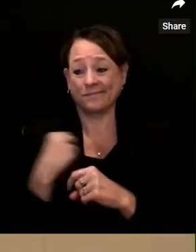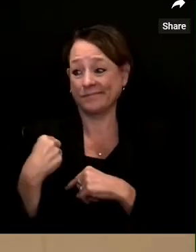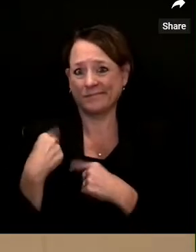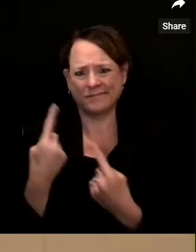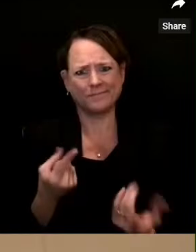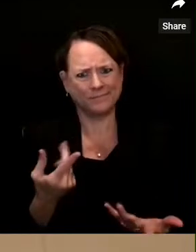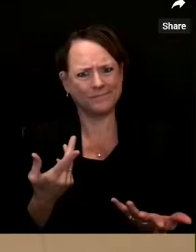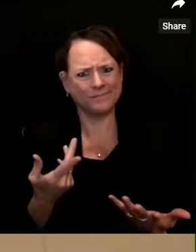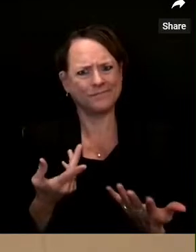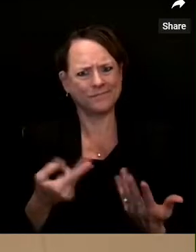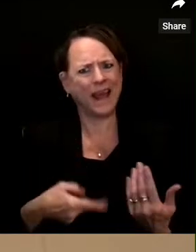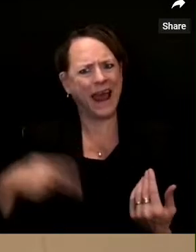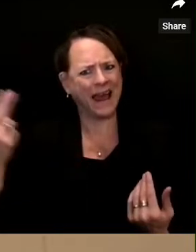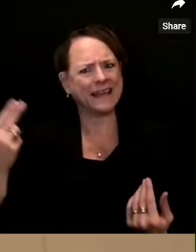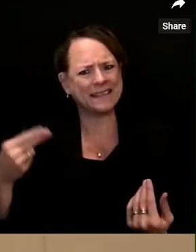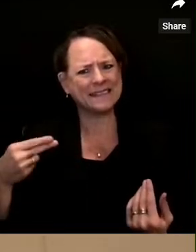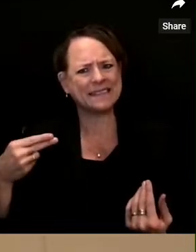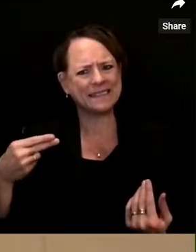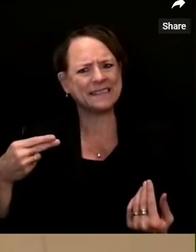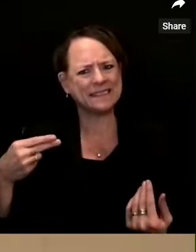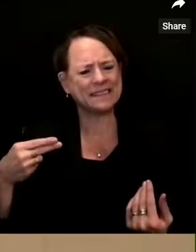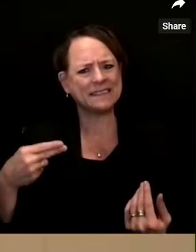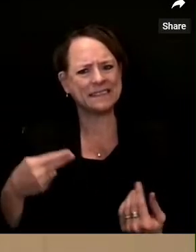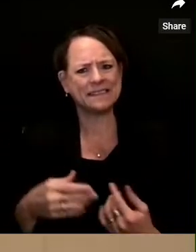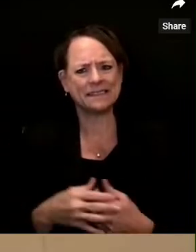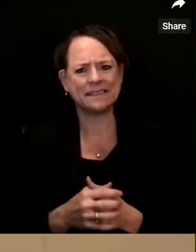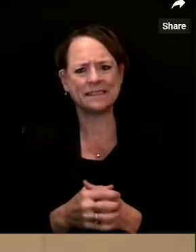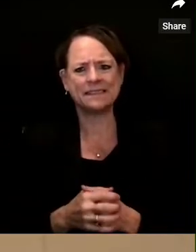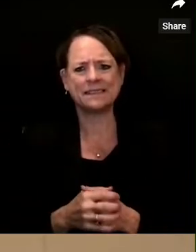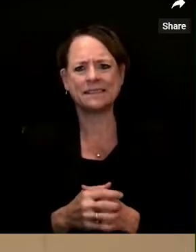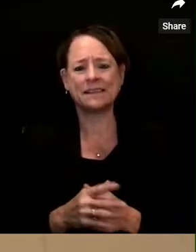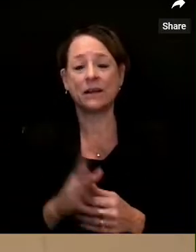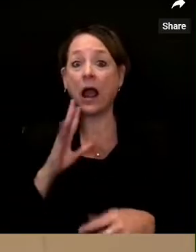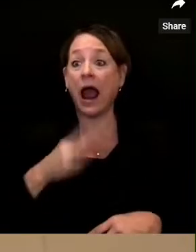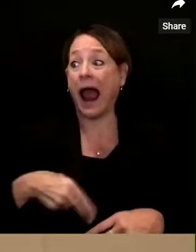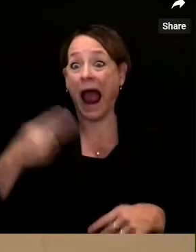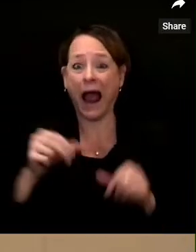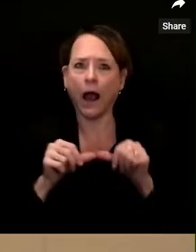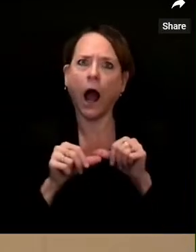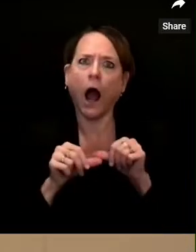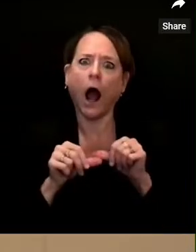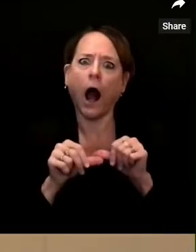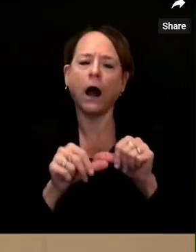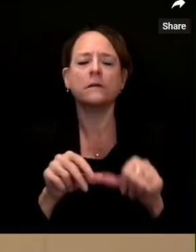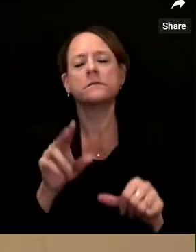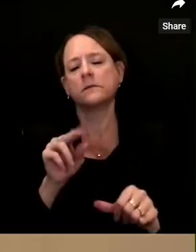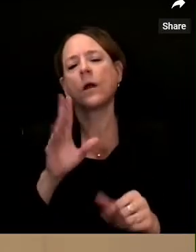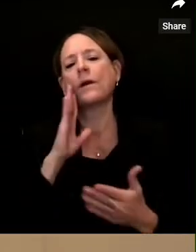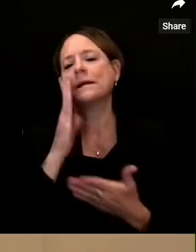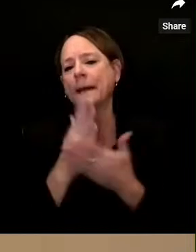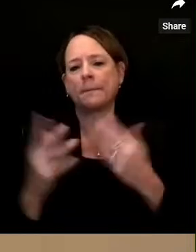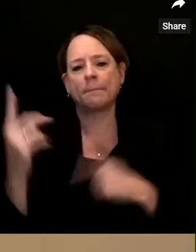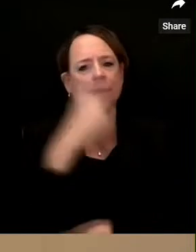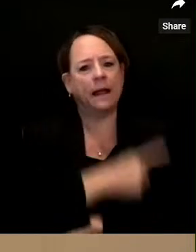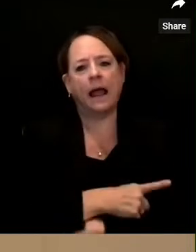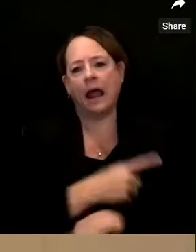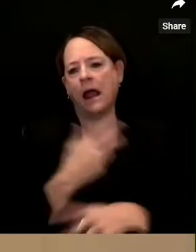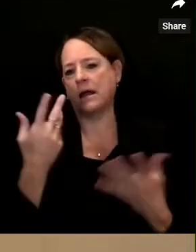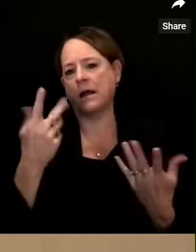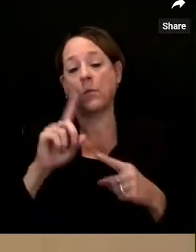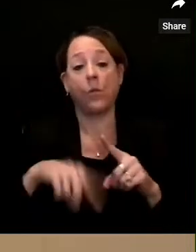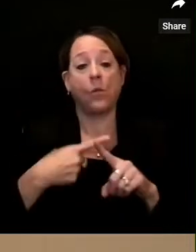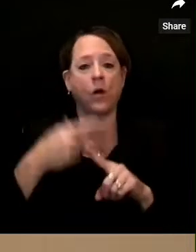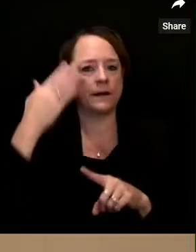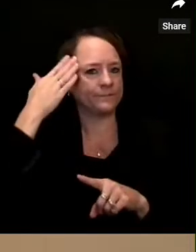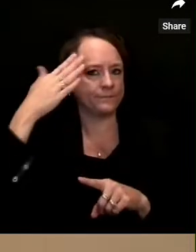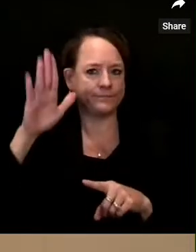will not last forever. The cases will come back down. The things that we have control over, though, is how many cases. Any case we can prevent